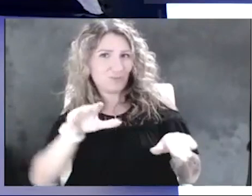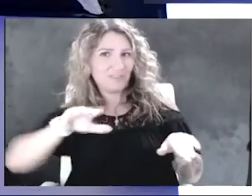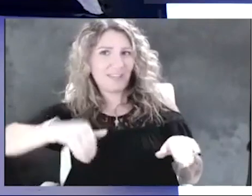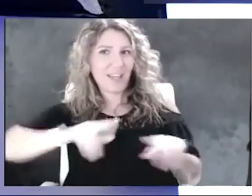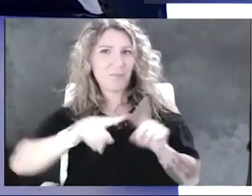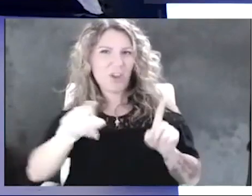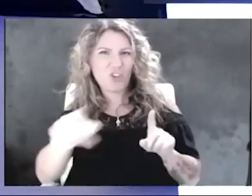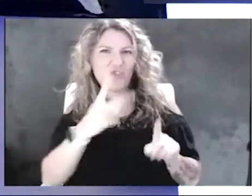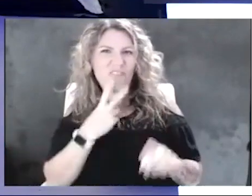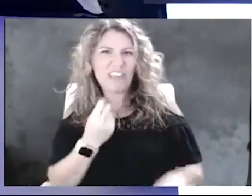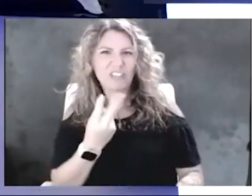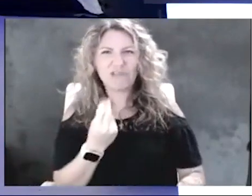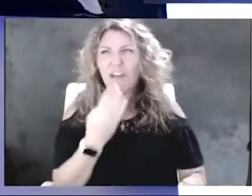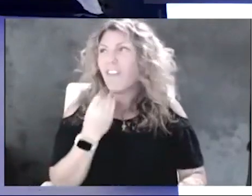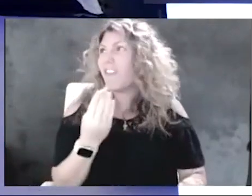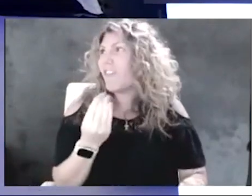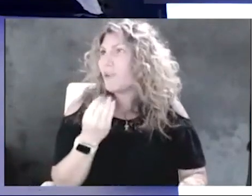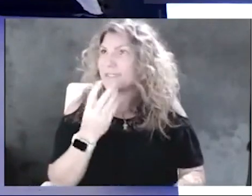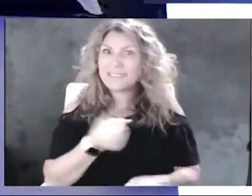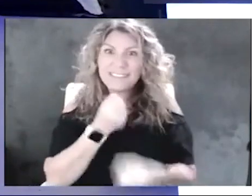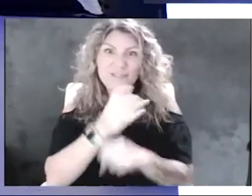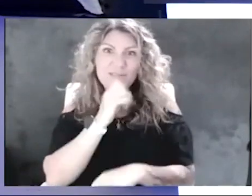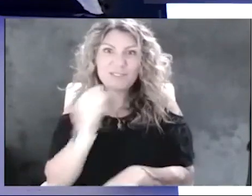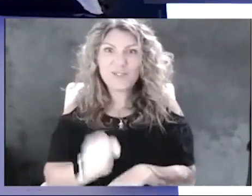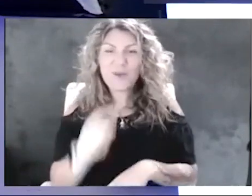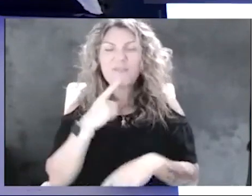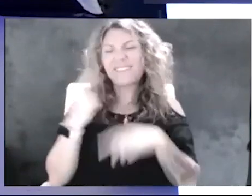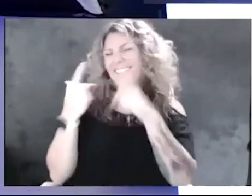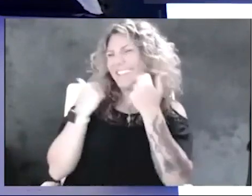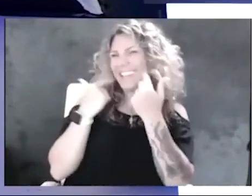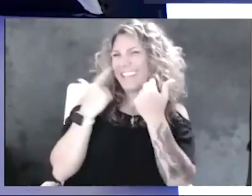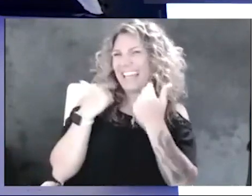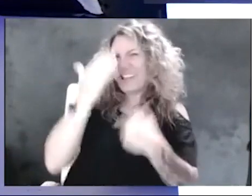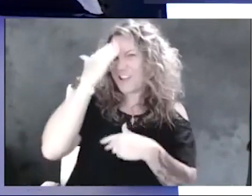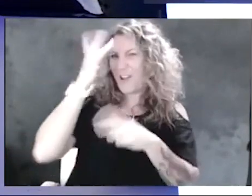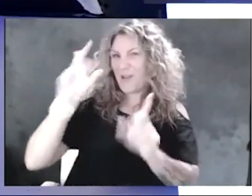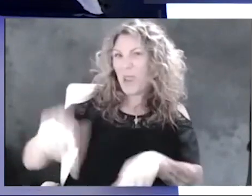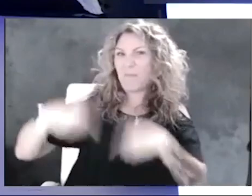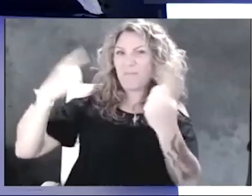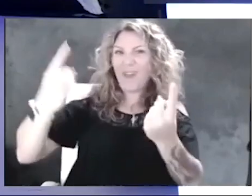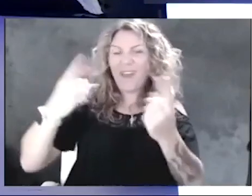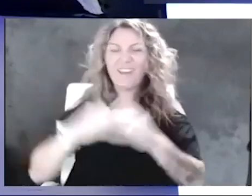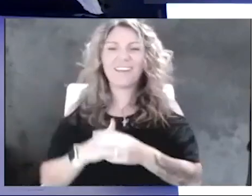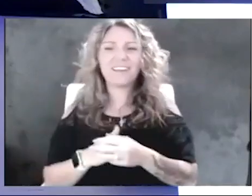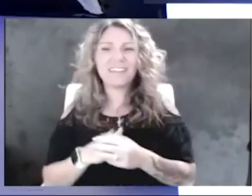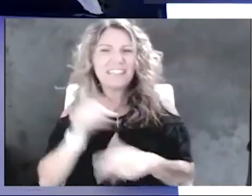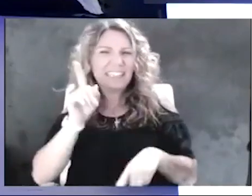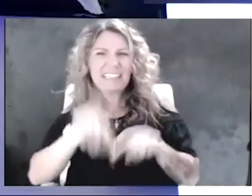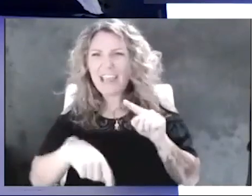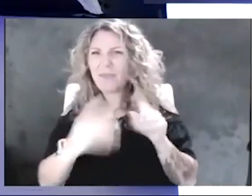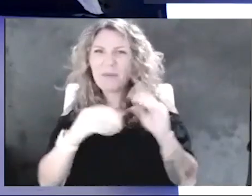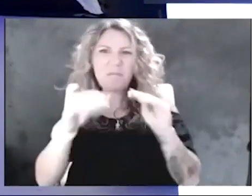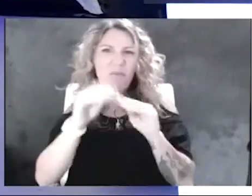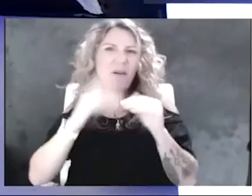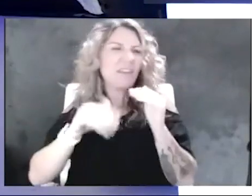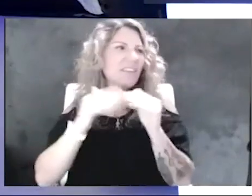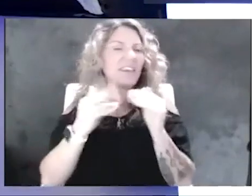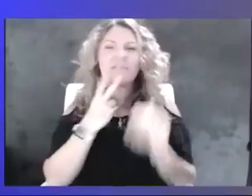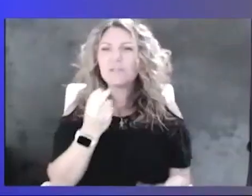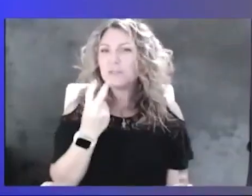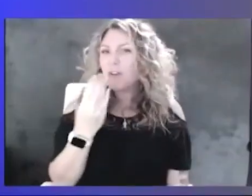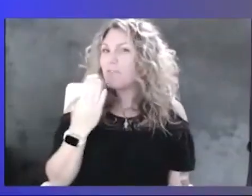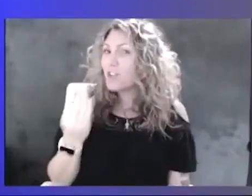years old, if I remember, since I've known you only for quite a long time. I think you can't be more than 12 or 14, so you've been vaccinated, though. I have